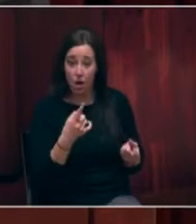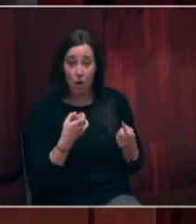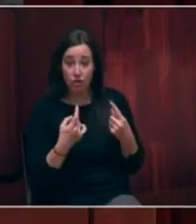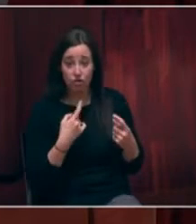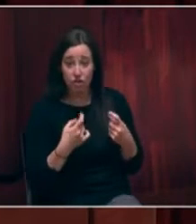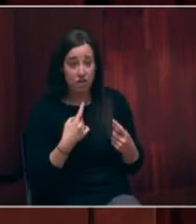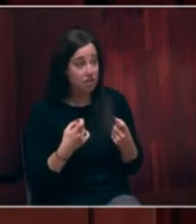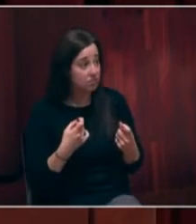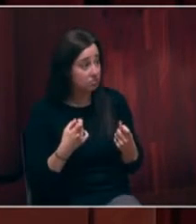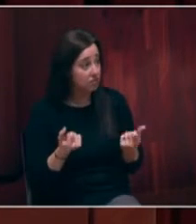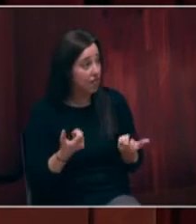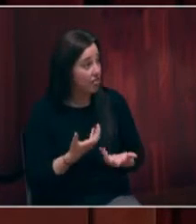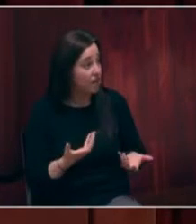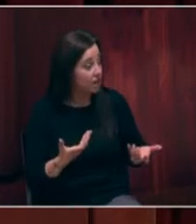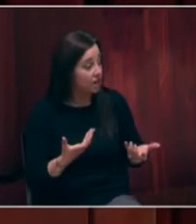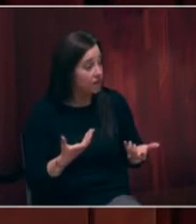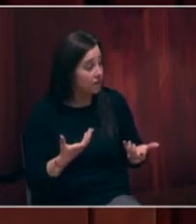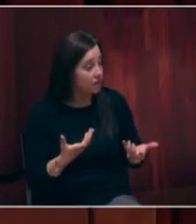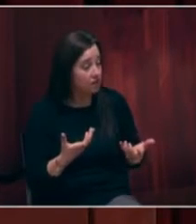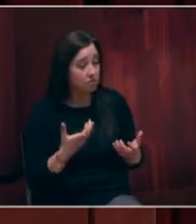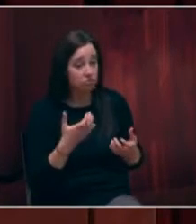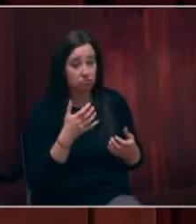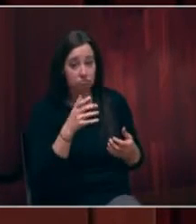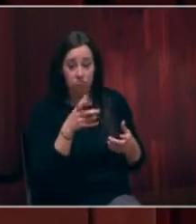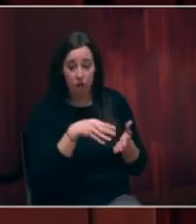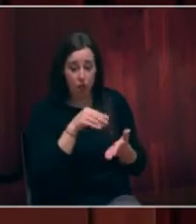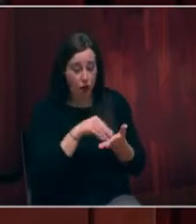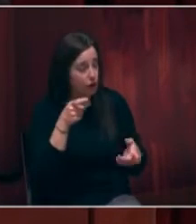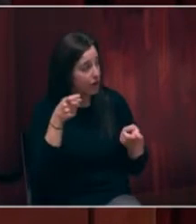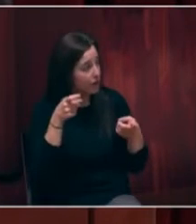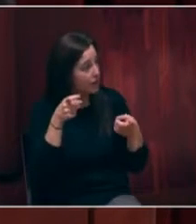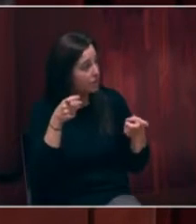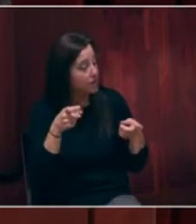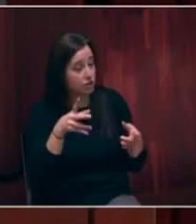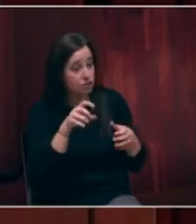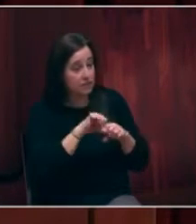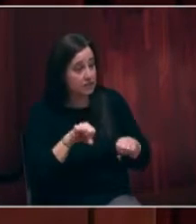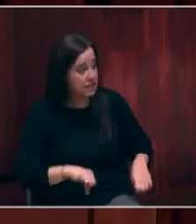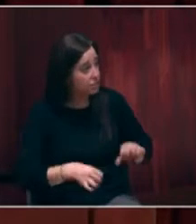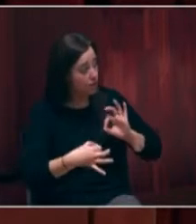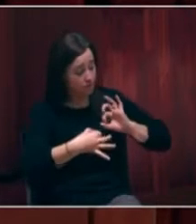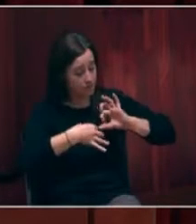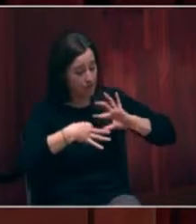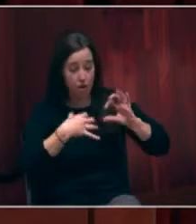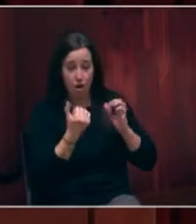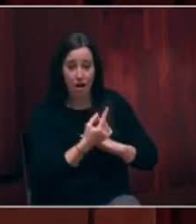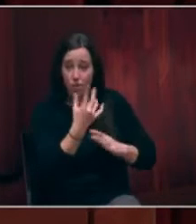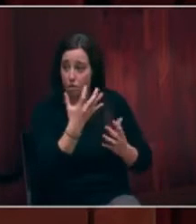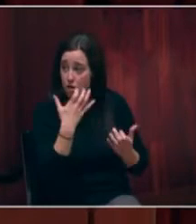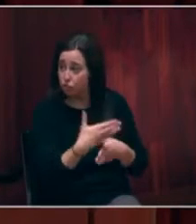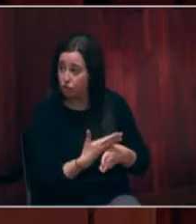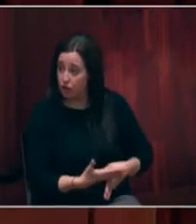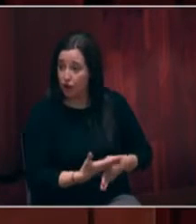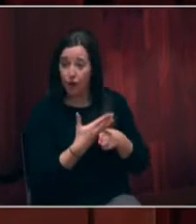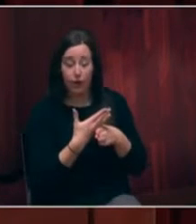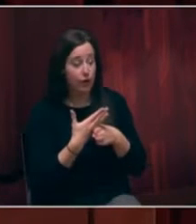the bulletin or learning management system, or any feedback from early experiences that you or your folks might have had with it?